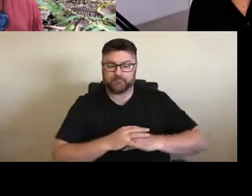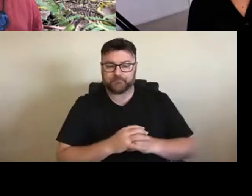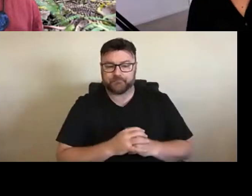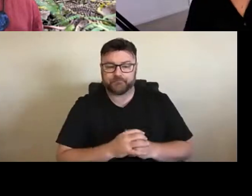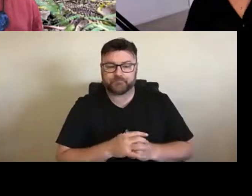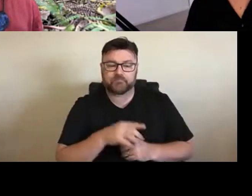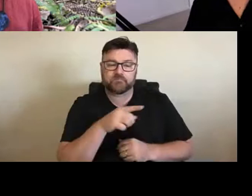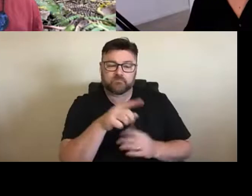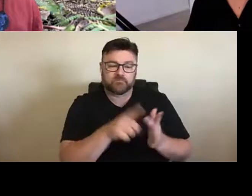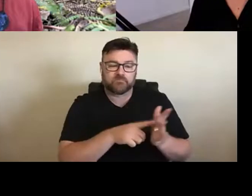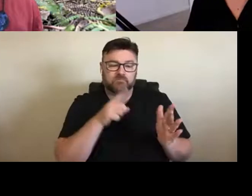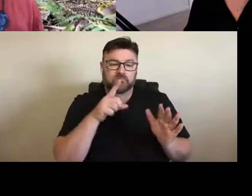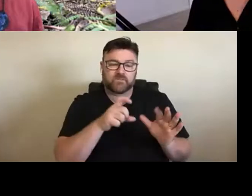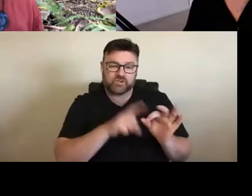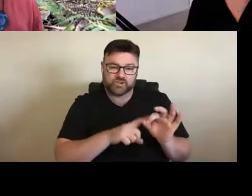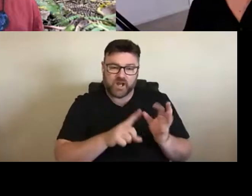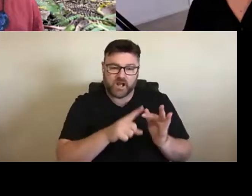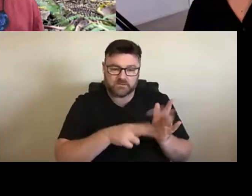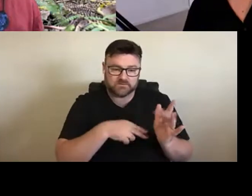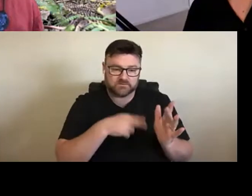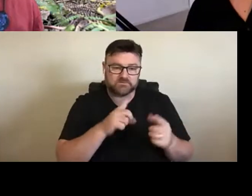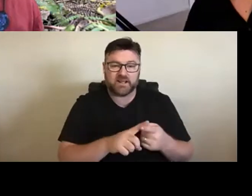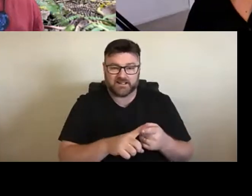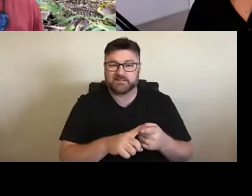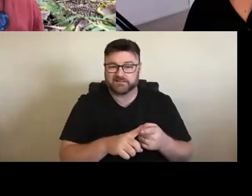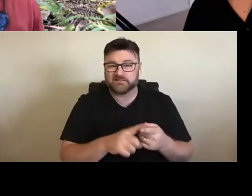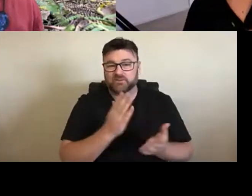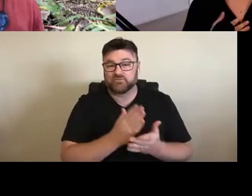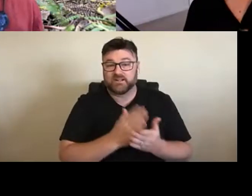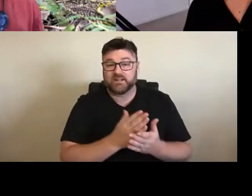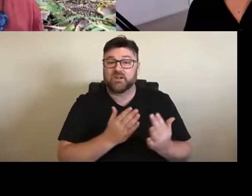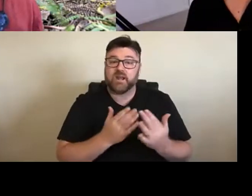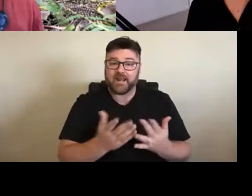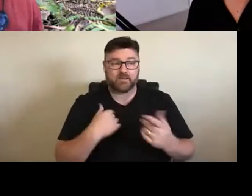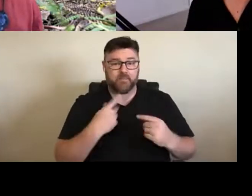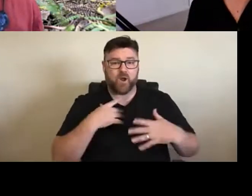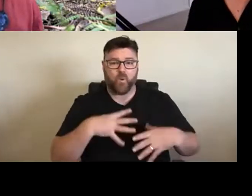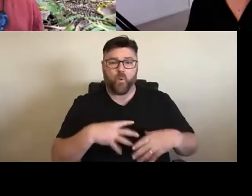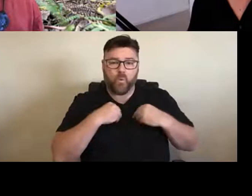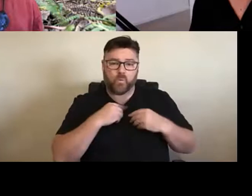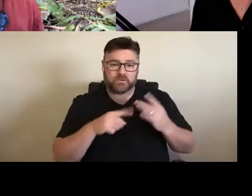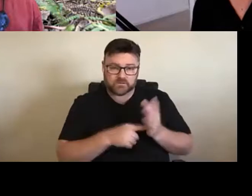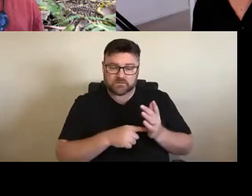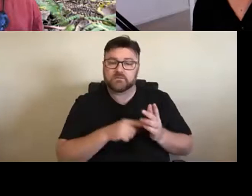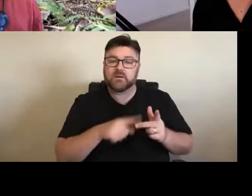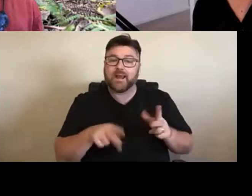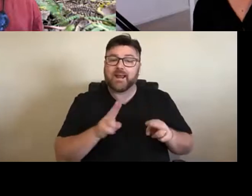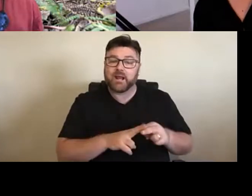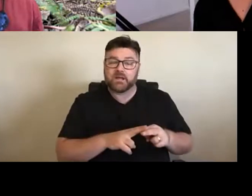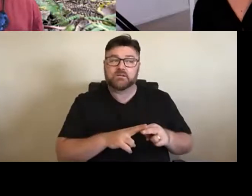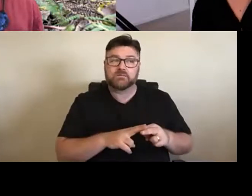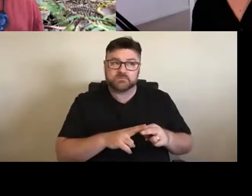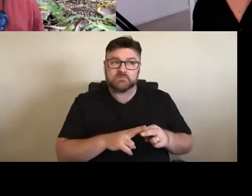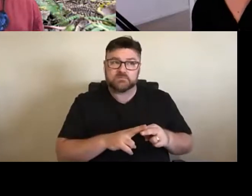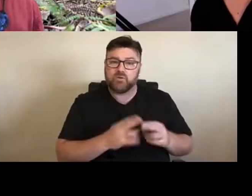keep coming back to, is a sense of stewardship. Is that through practice, I know personally, I've developed a deep sense